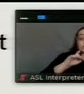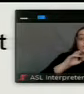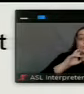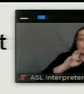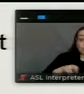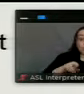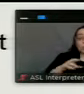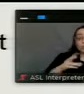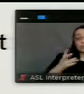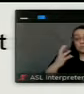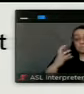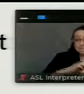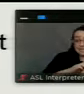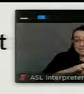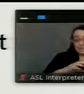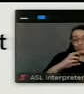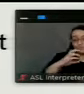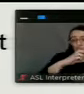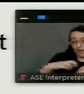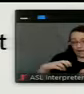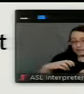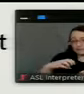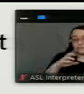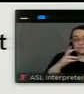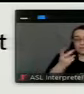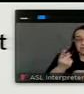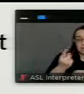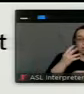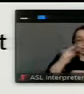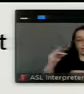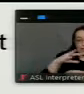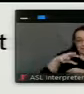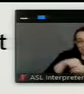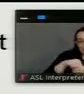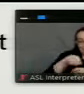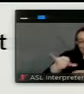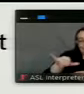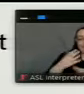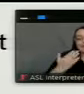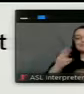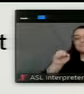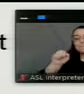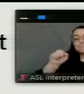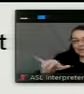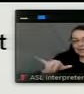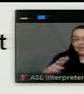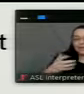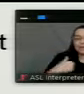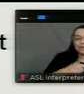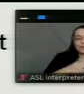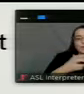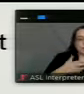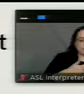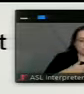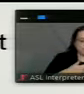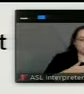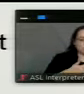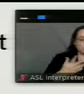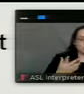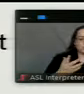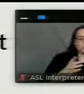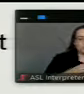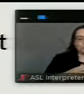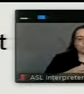bit by any of the dog or cats within it, and that once again, this is a may, and we just want to make sure that we're, um,